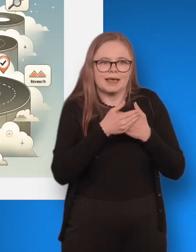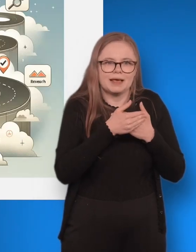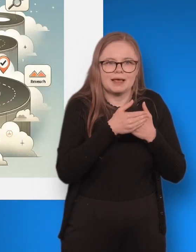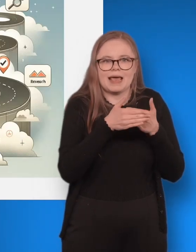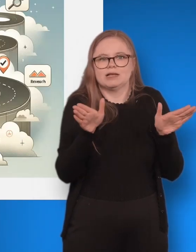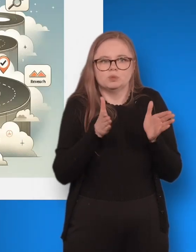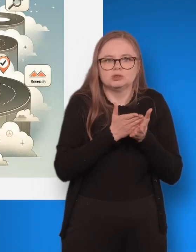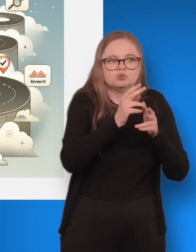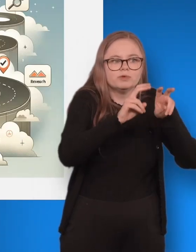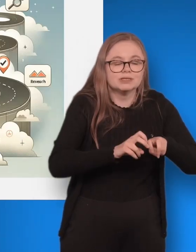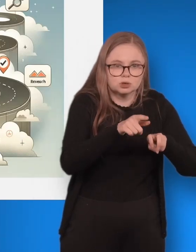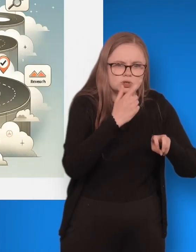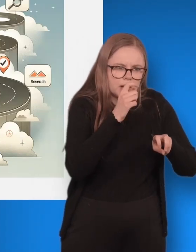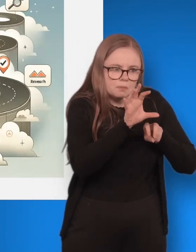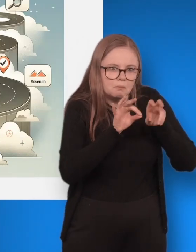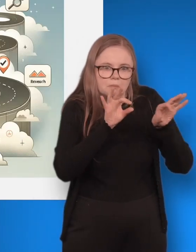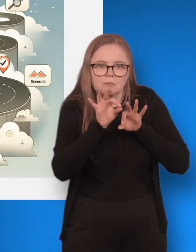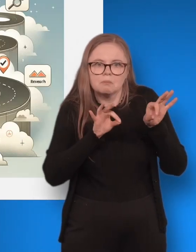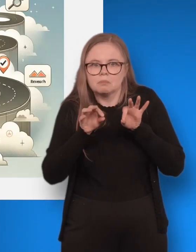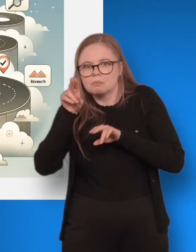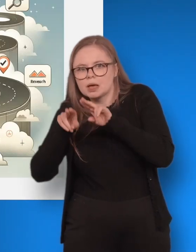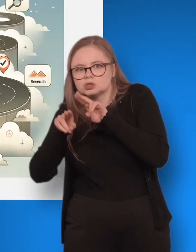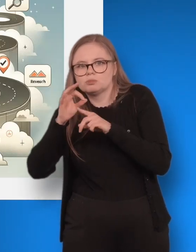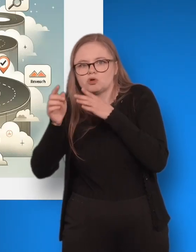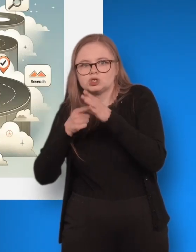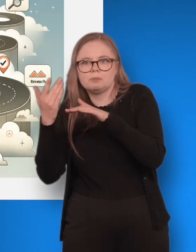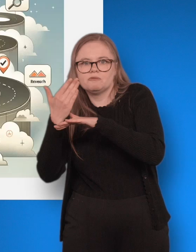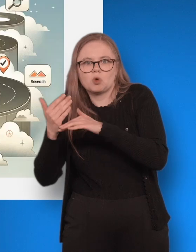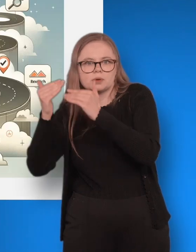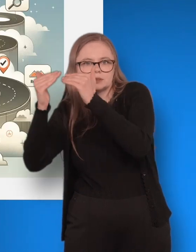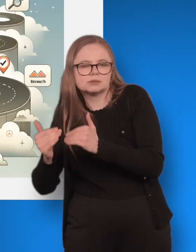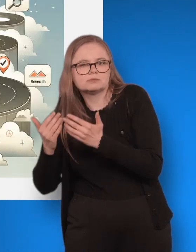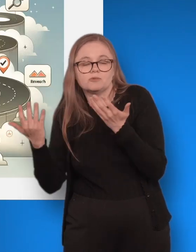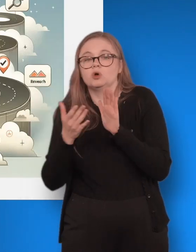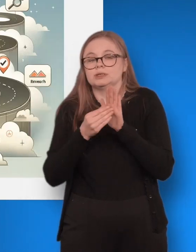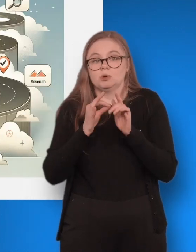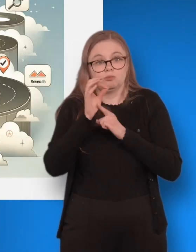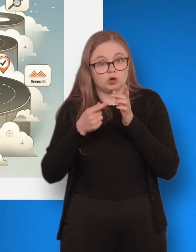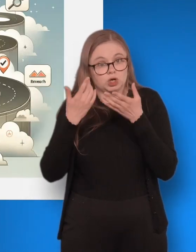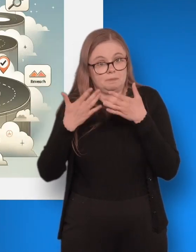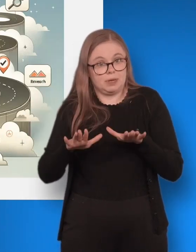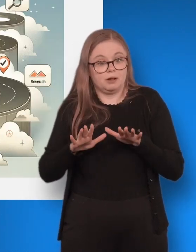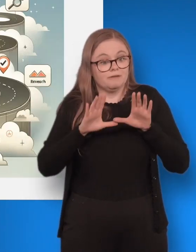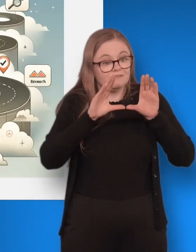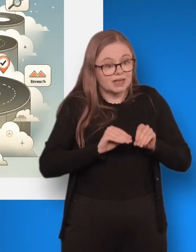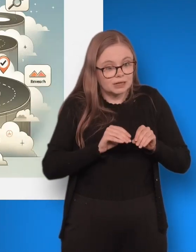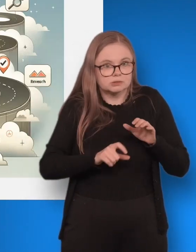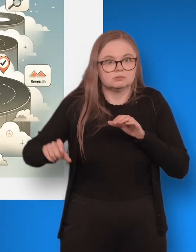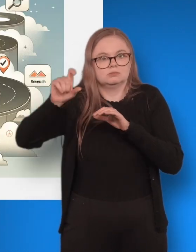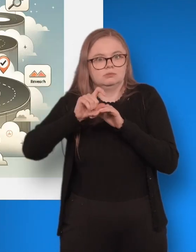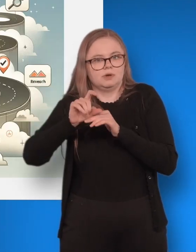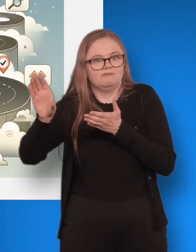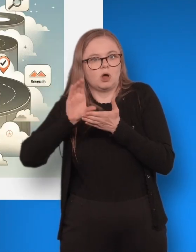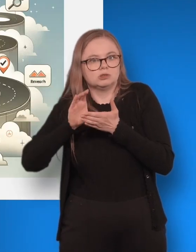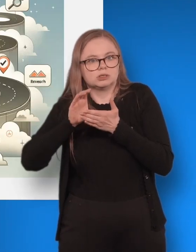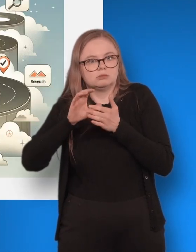to measure project performance, such as whether a project received follow-up funding, for example,